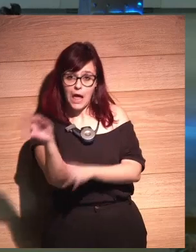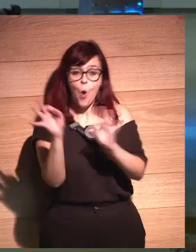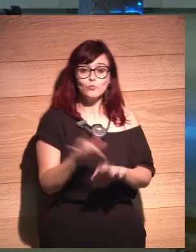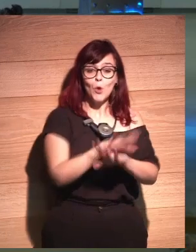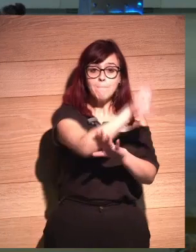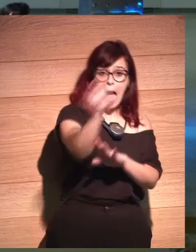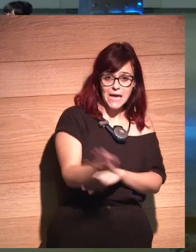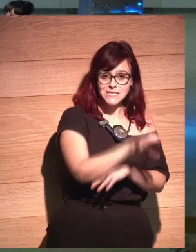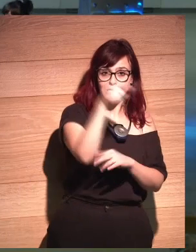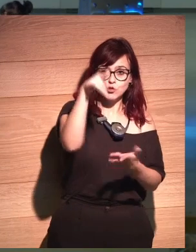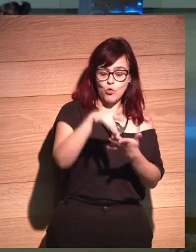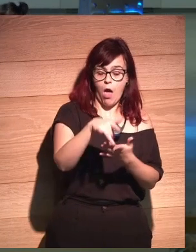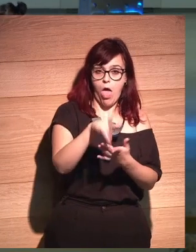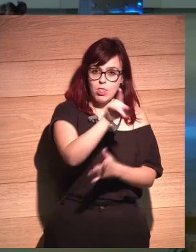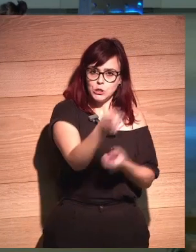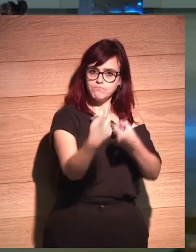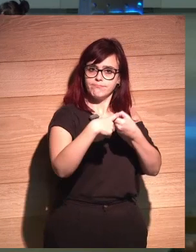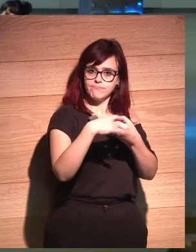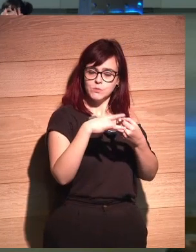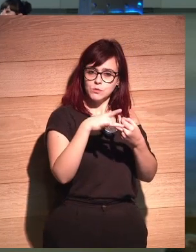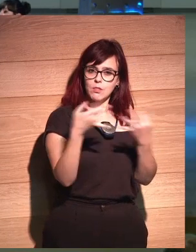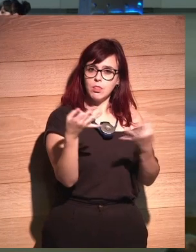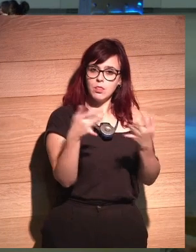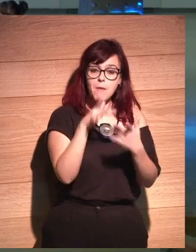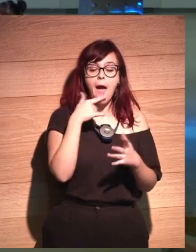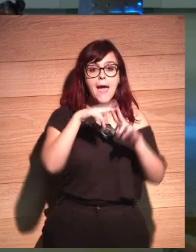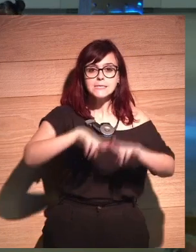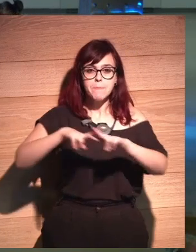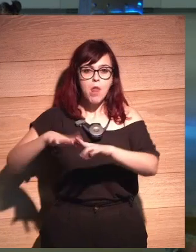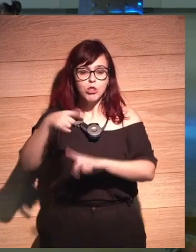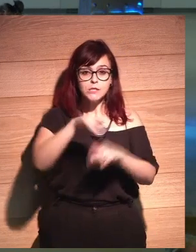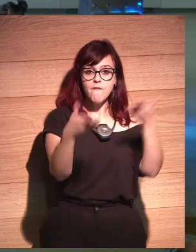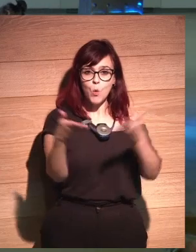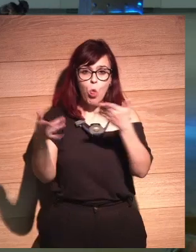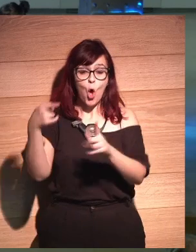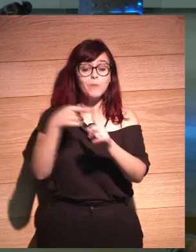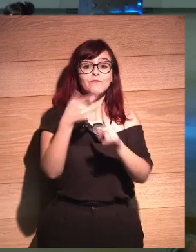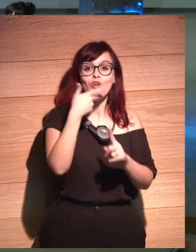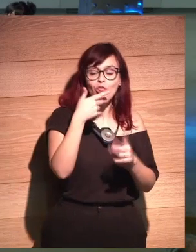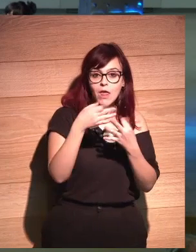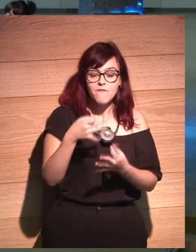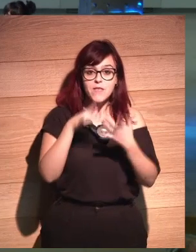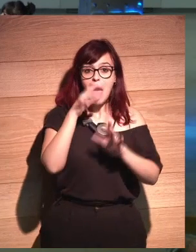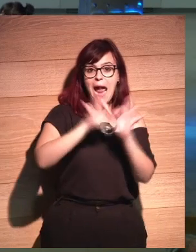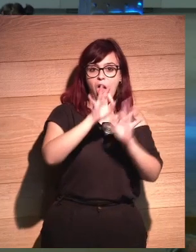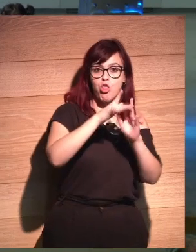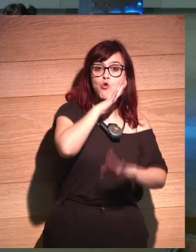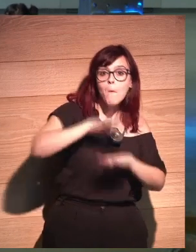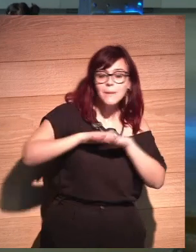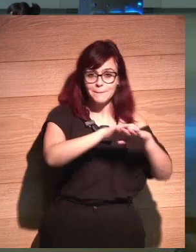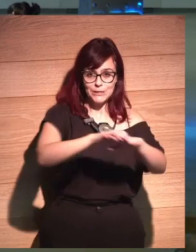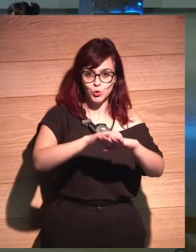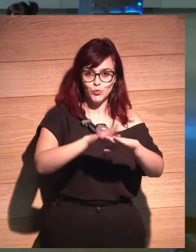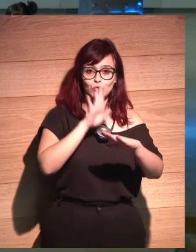mentioning the countries being the ones committing towards the